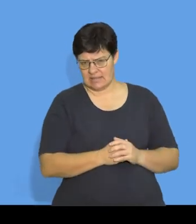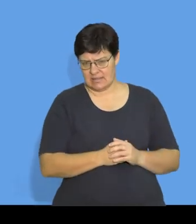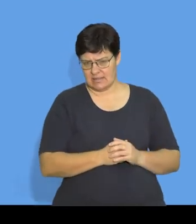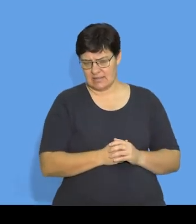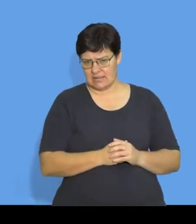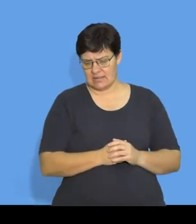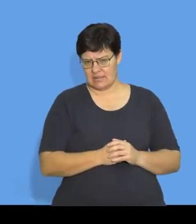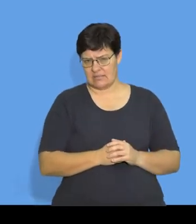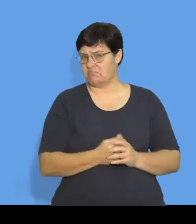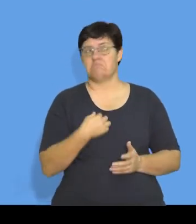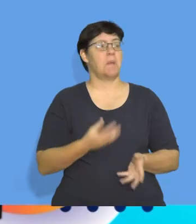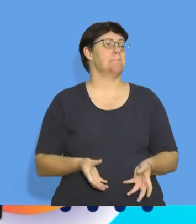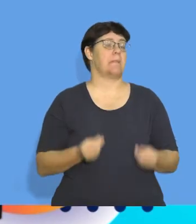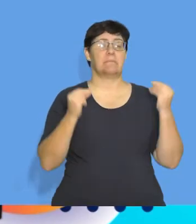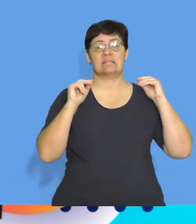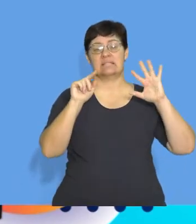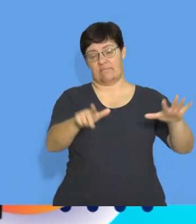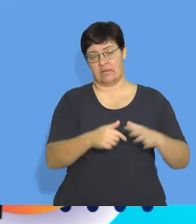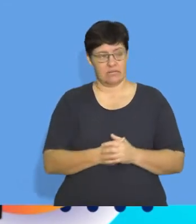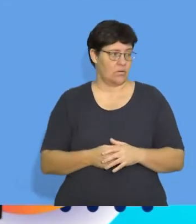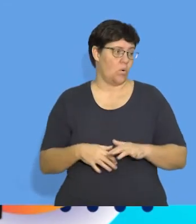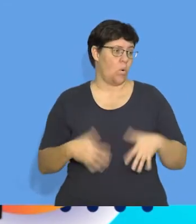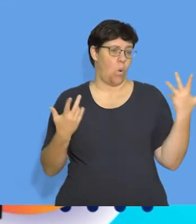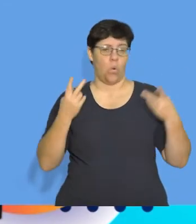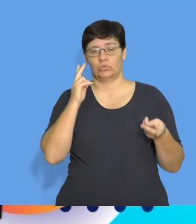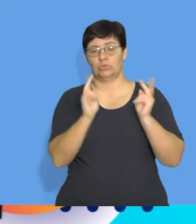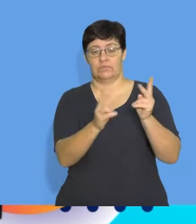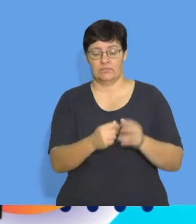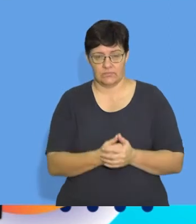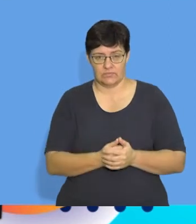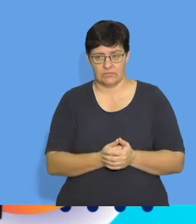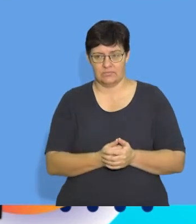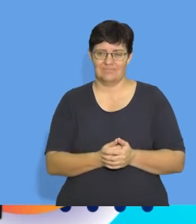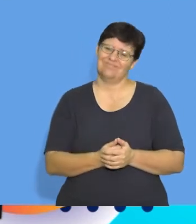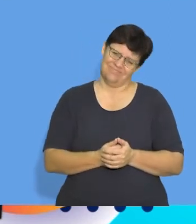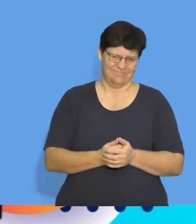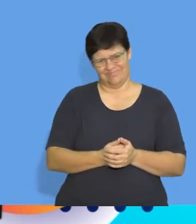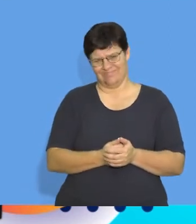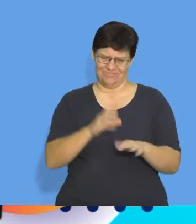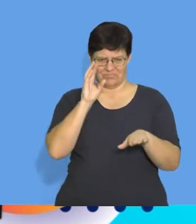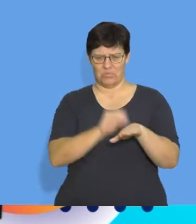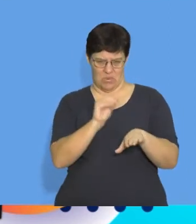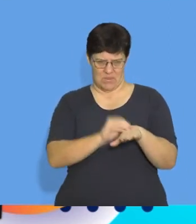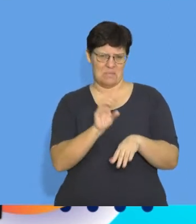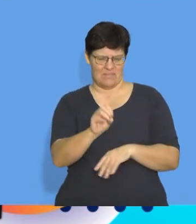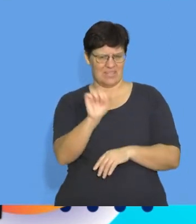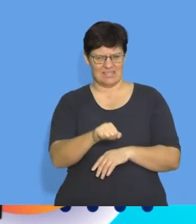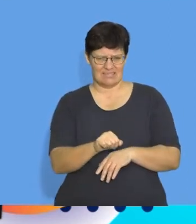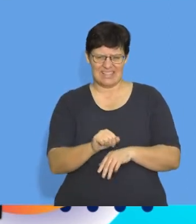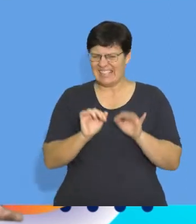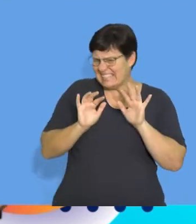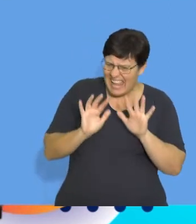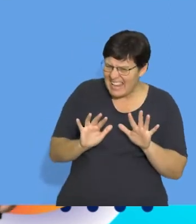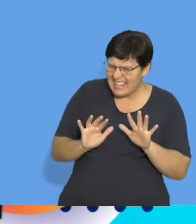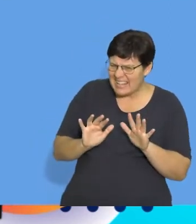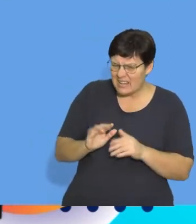gotten 7 or 12, I'd go, there's a problem. But 10,